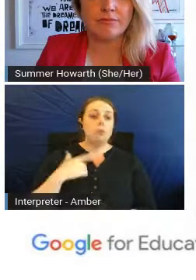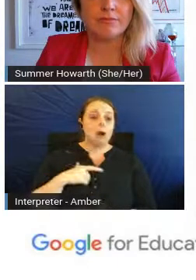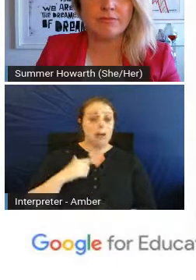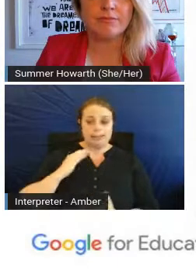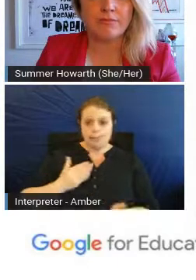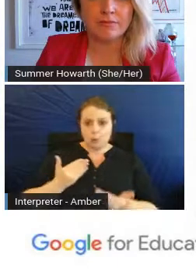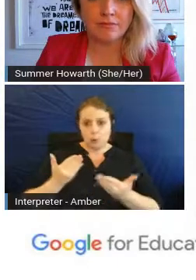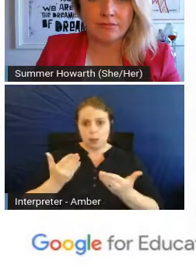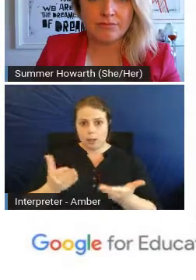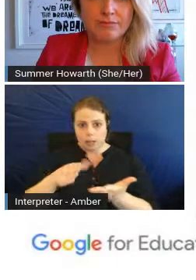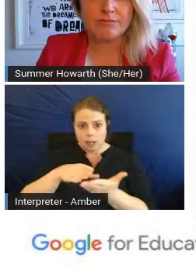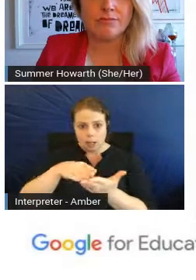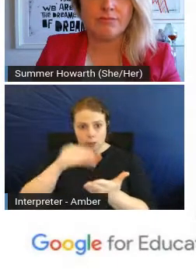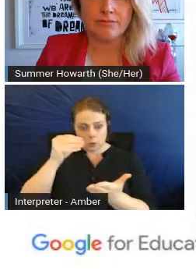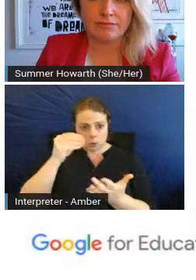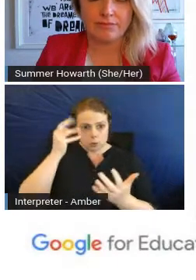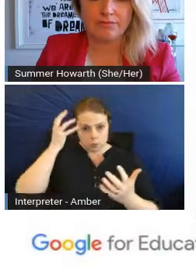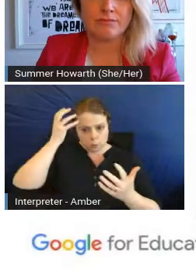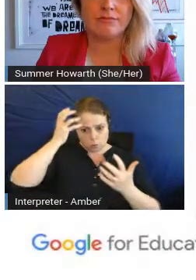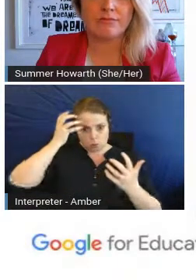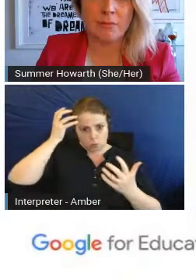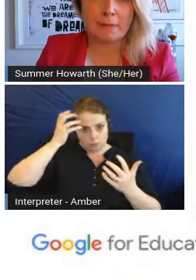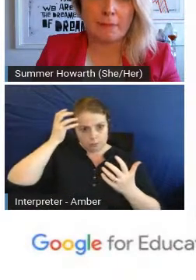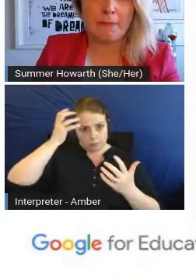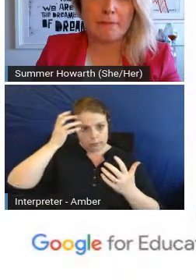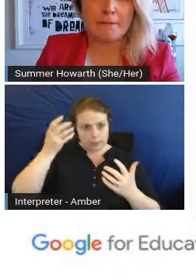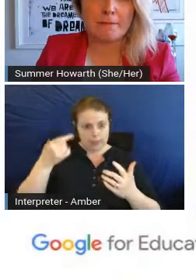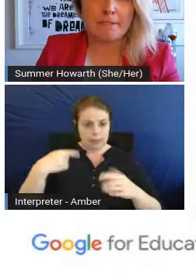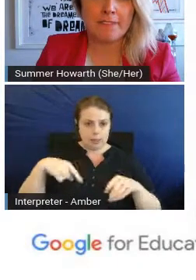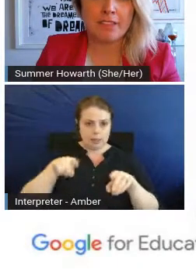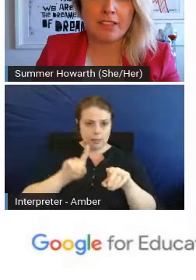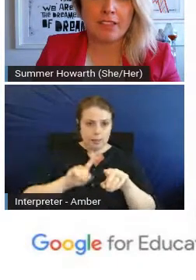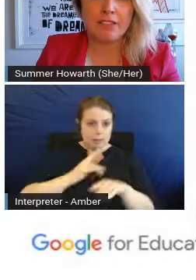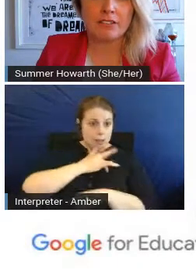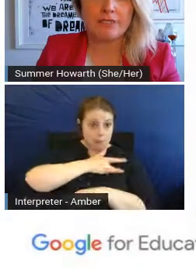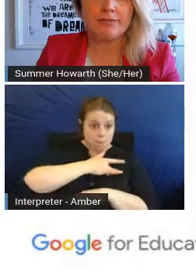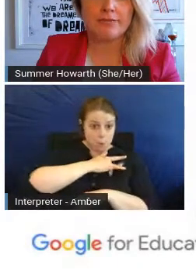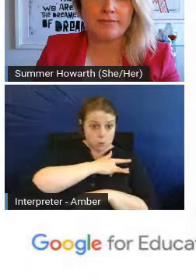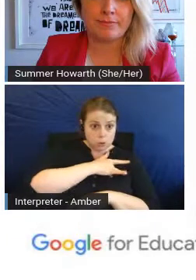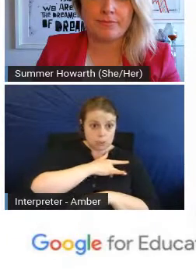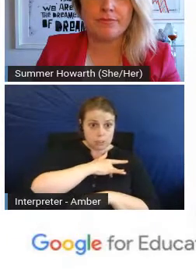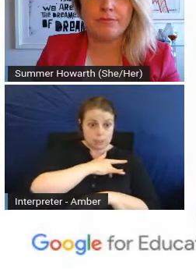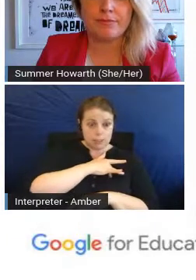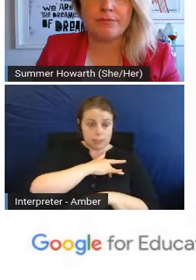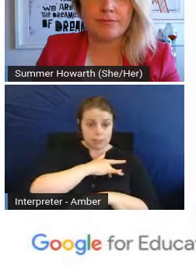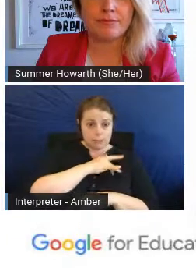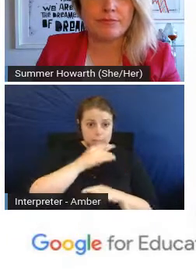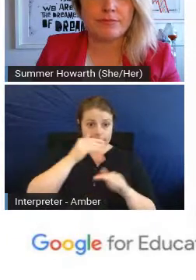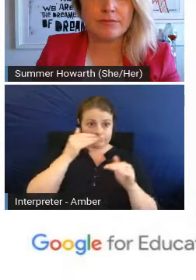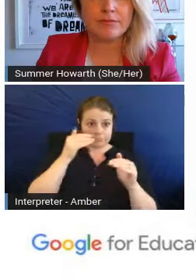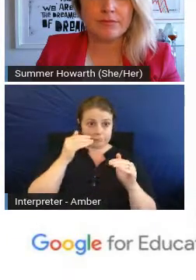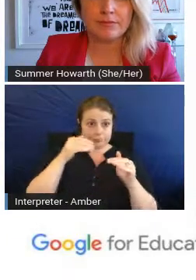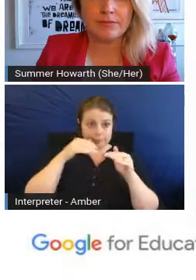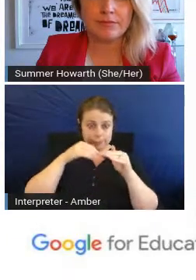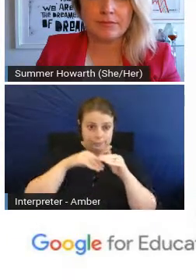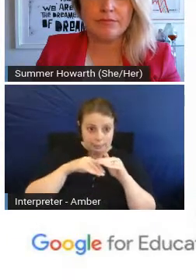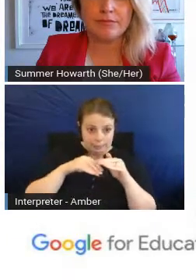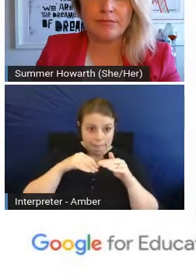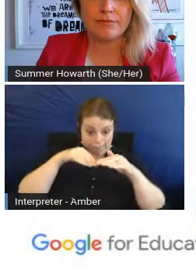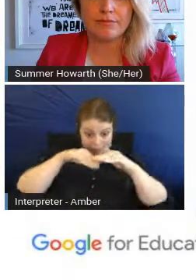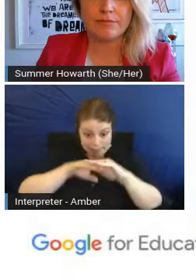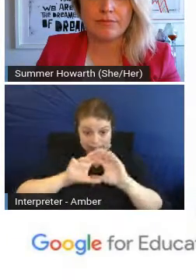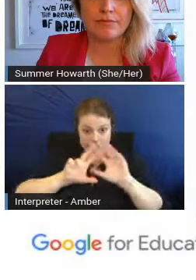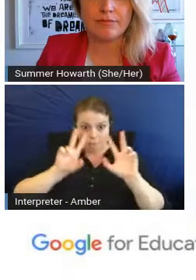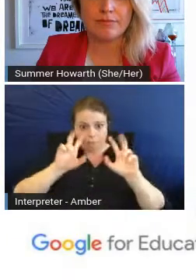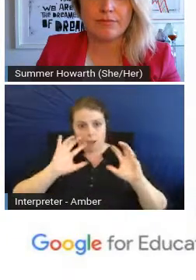to cognitively and also emotionally enter the hybrid classroom. I'm doing a lot